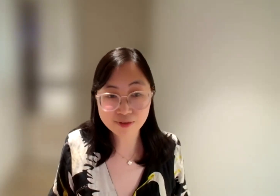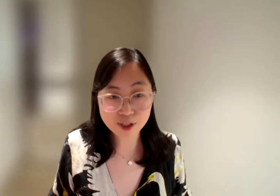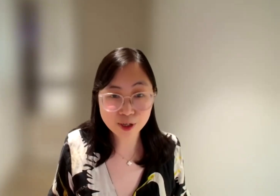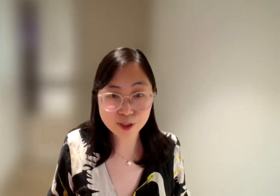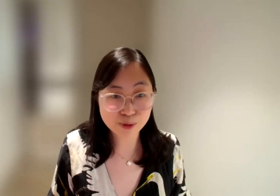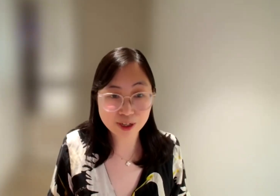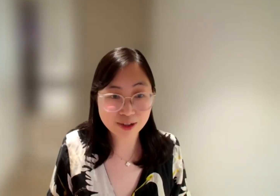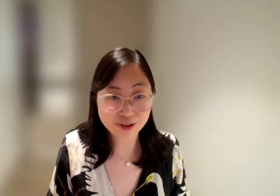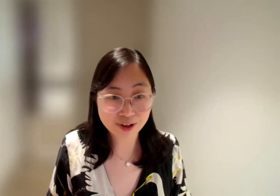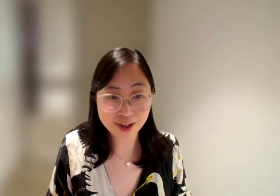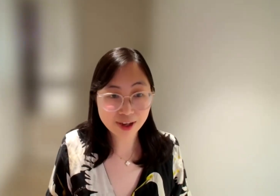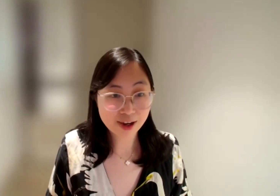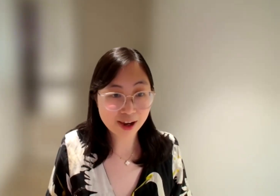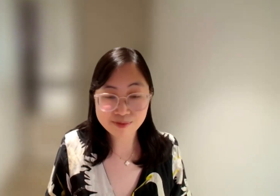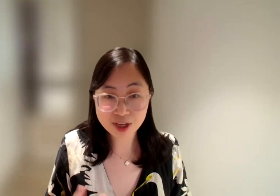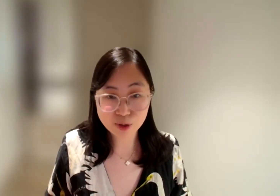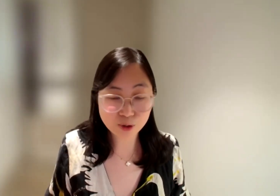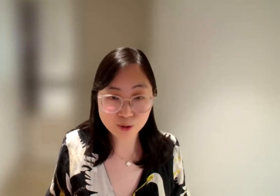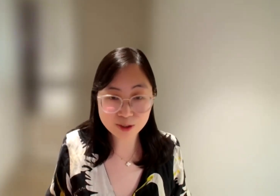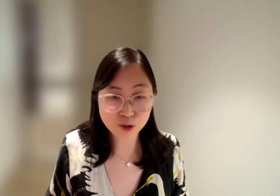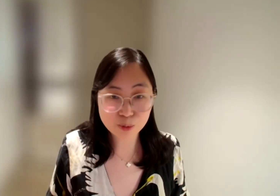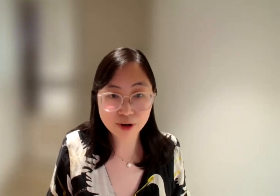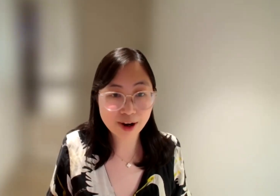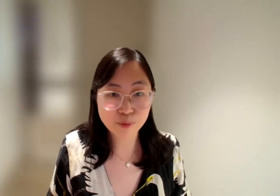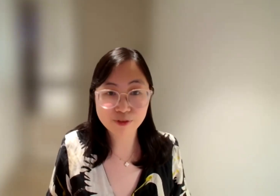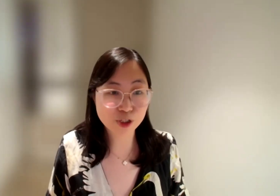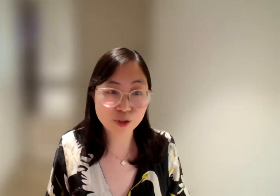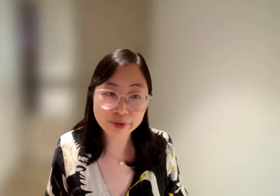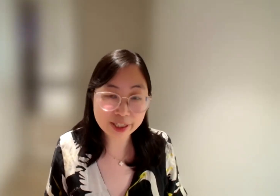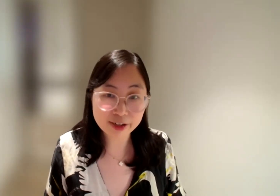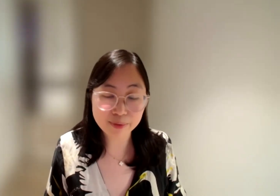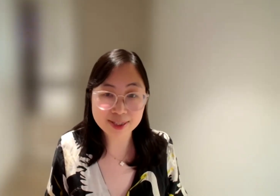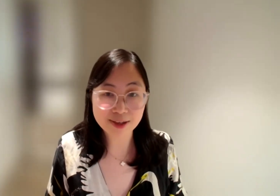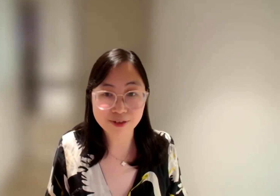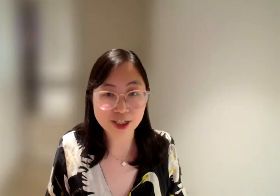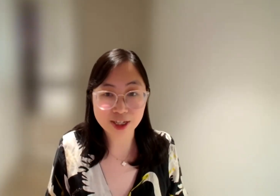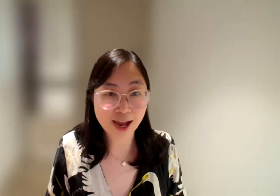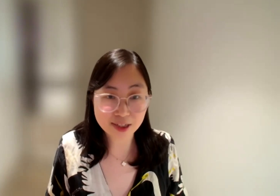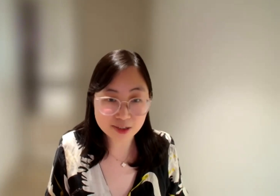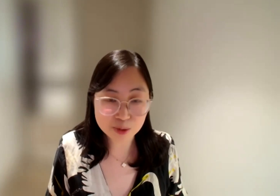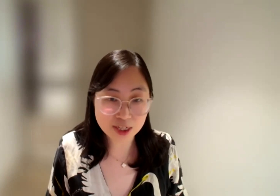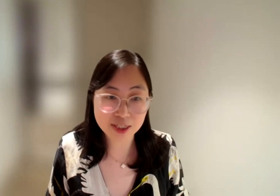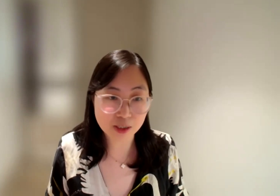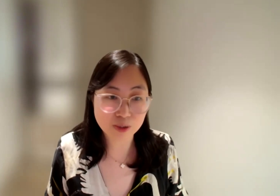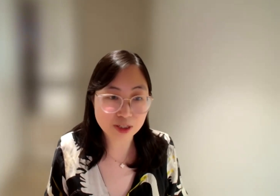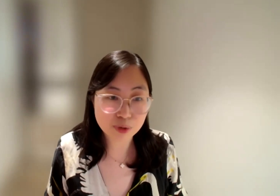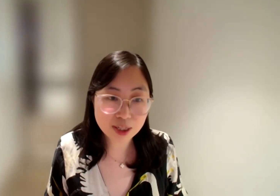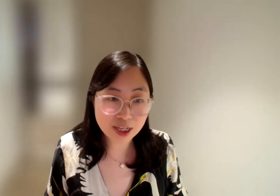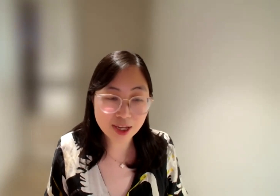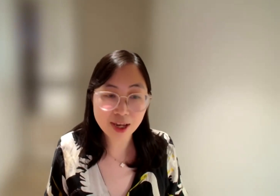case study video to put in your course, in your program, we've got 2 really great ones that feature actors with